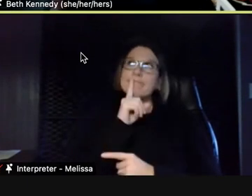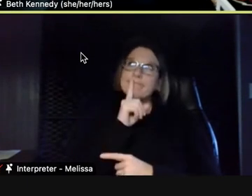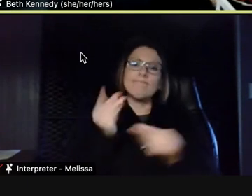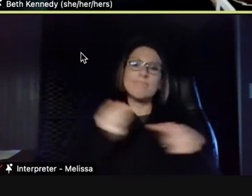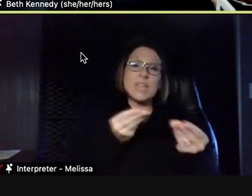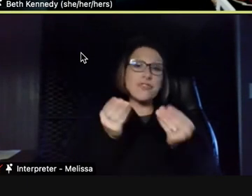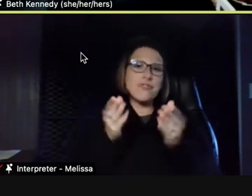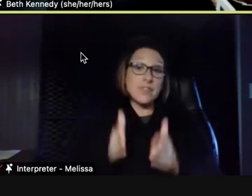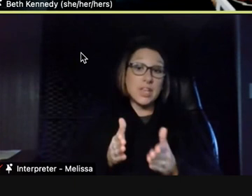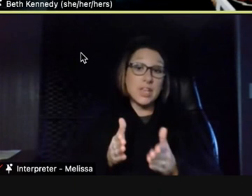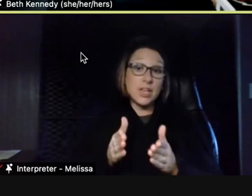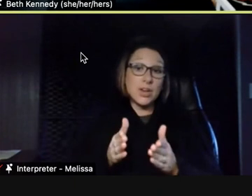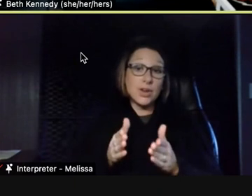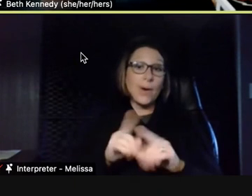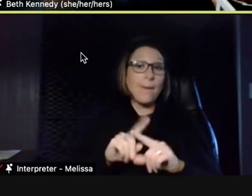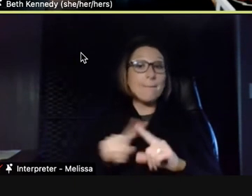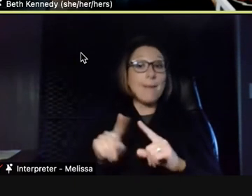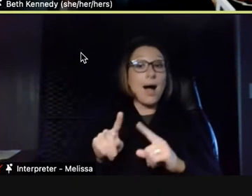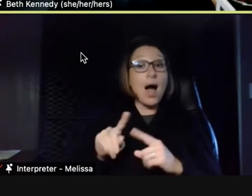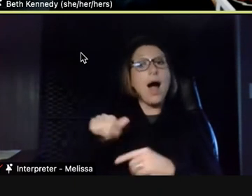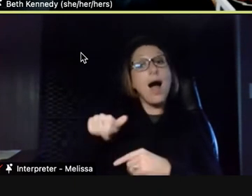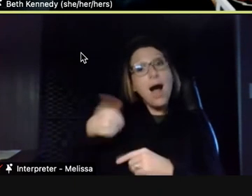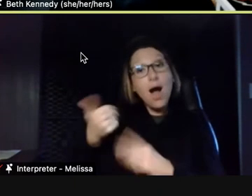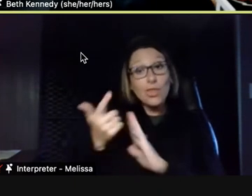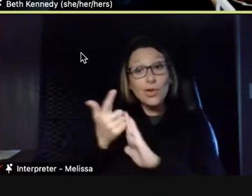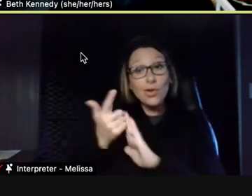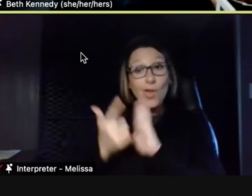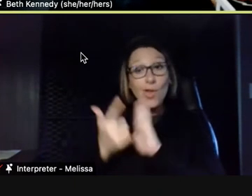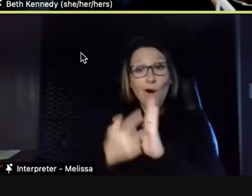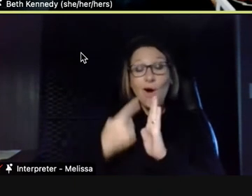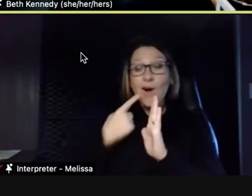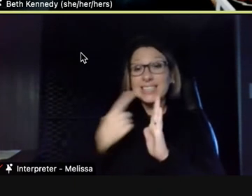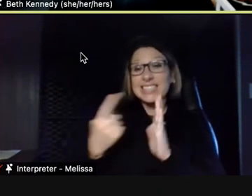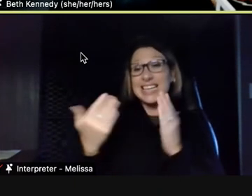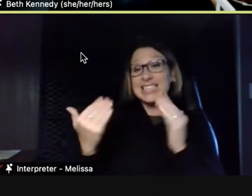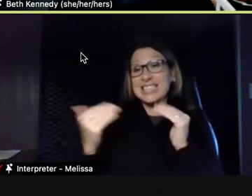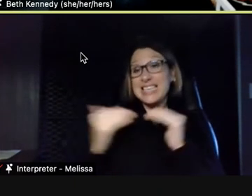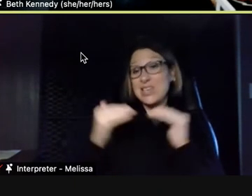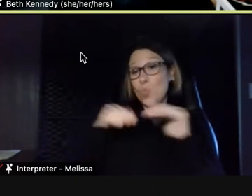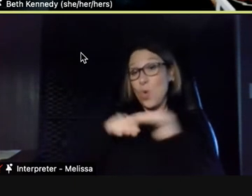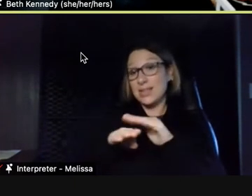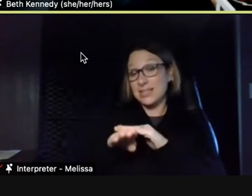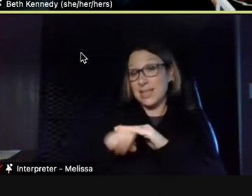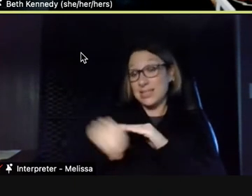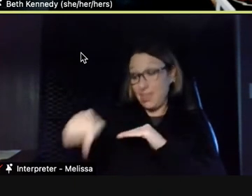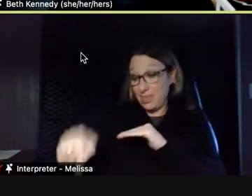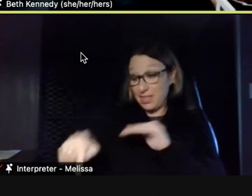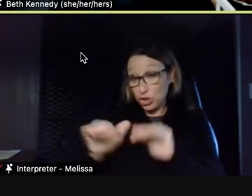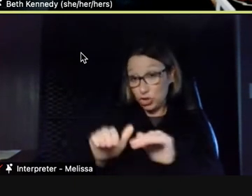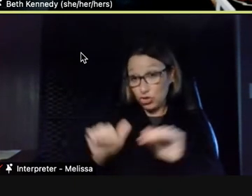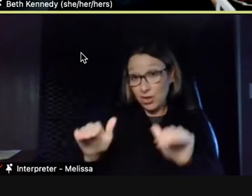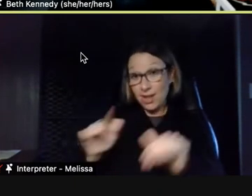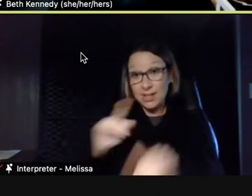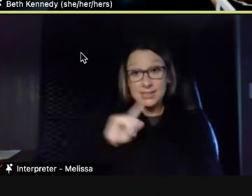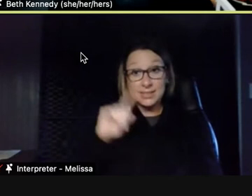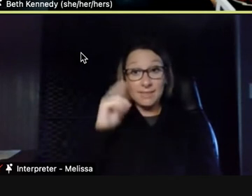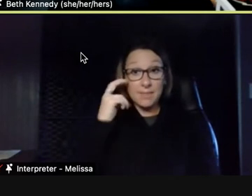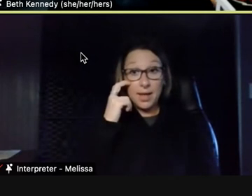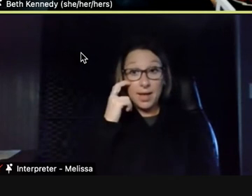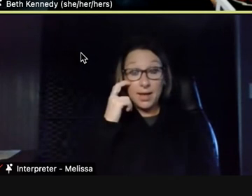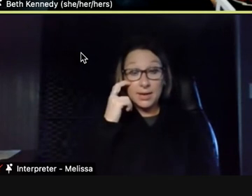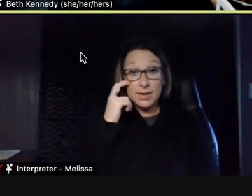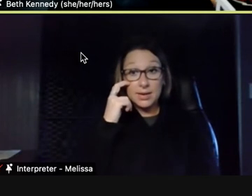but there's this other law that talks about equal access. This child is deafblind. In order